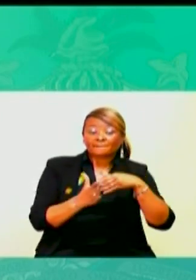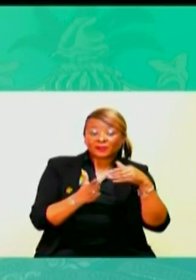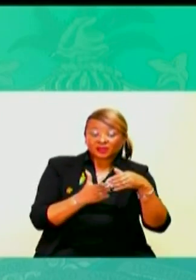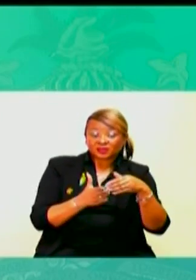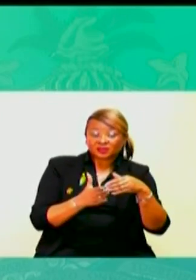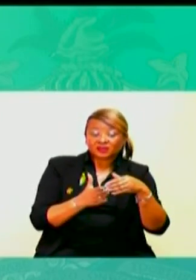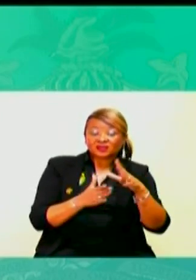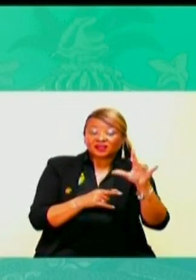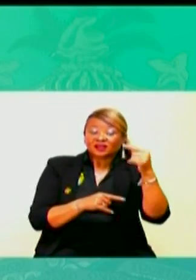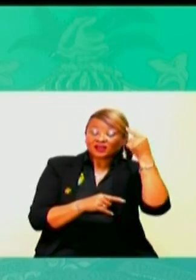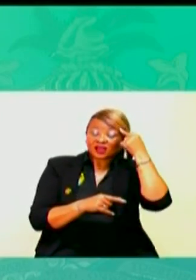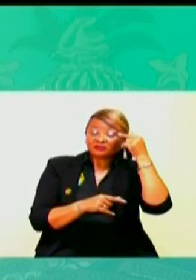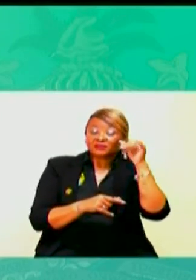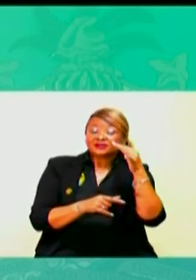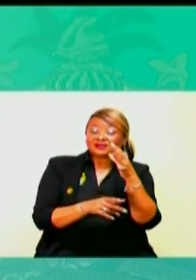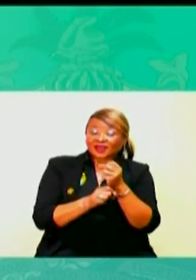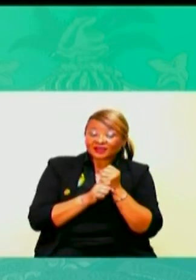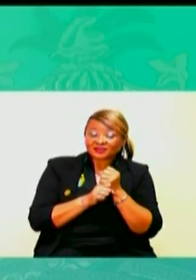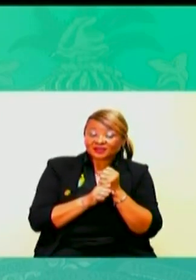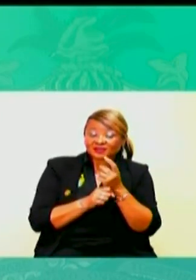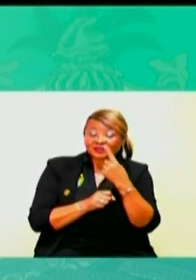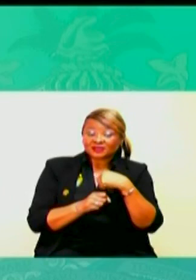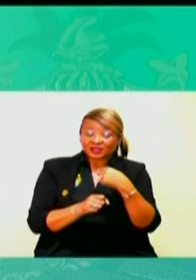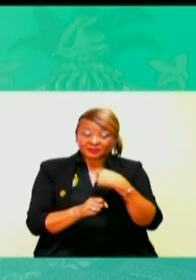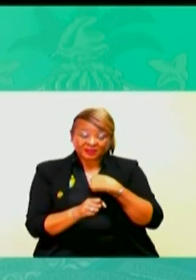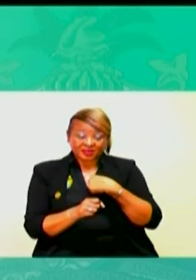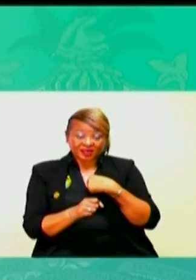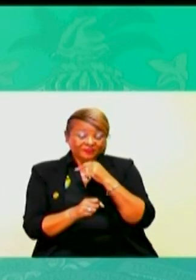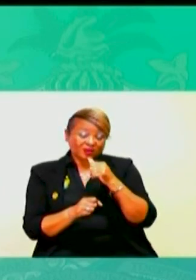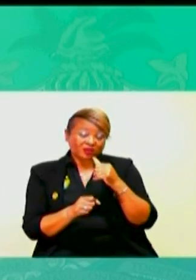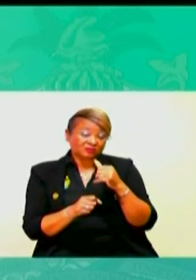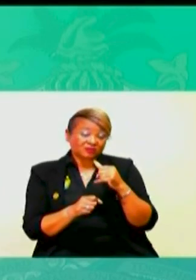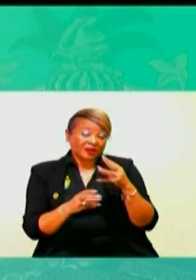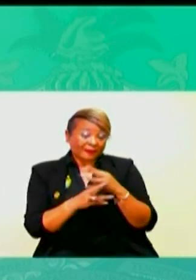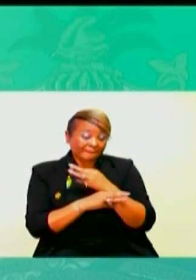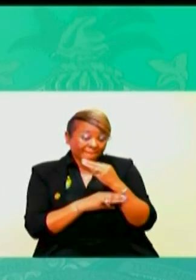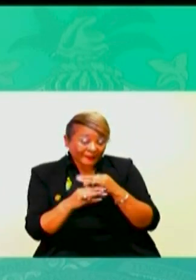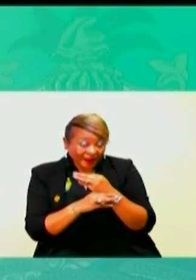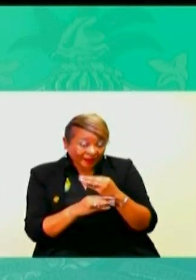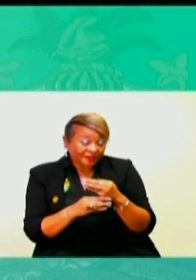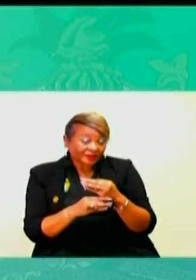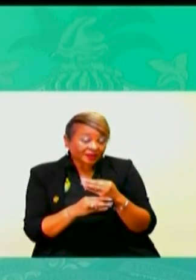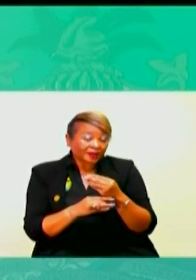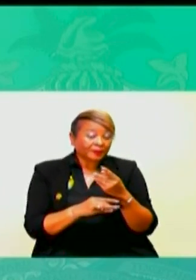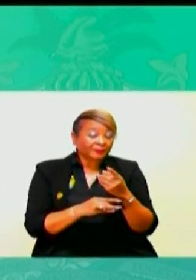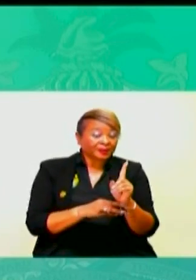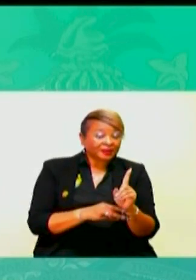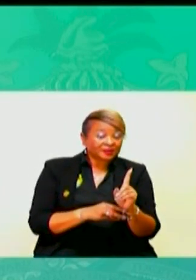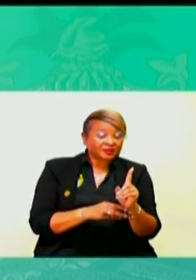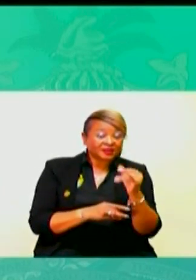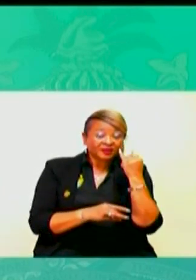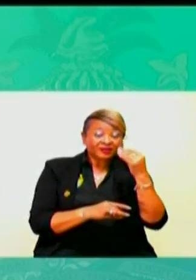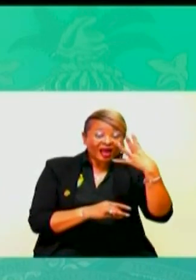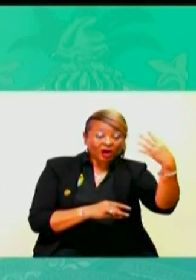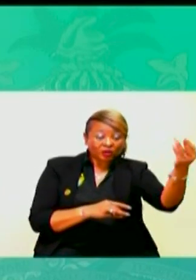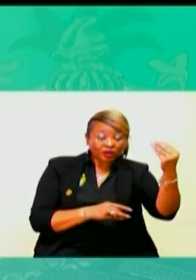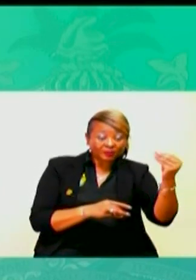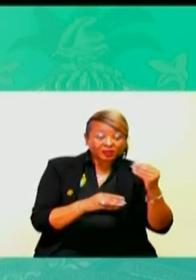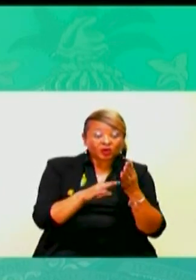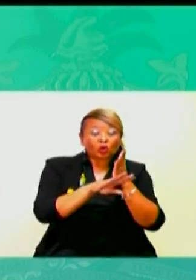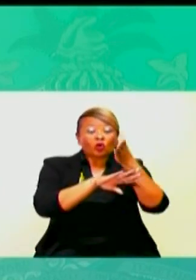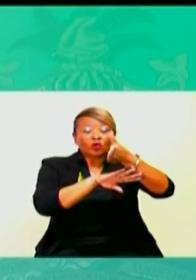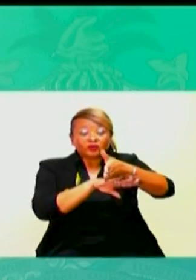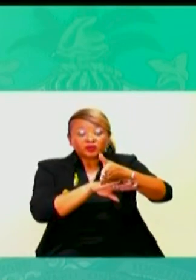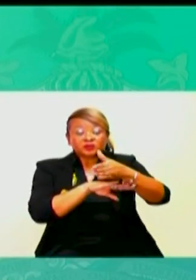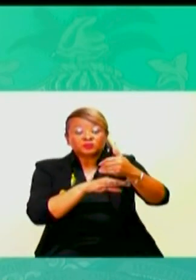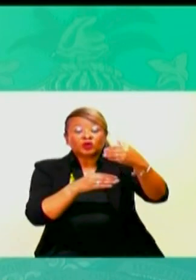government get. It's telling me, in my view, and I know mathematician, but I know if your outcome exceeds your